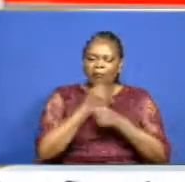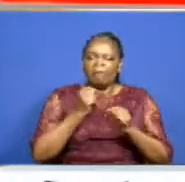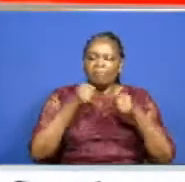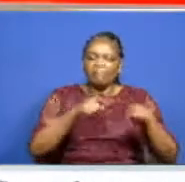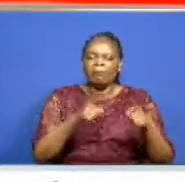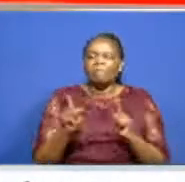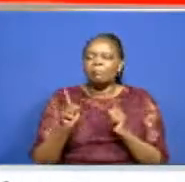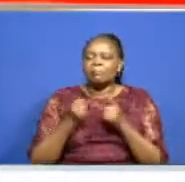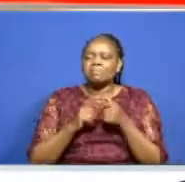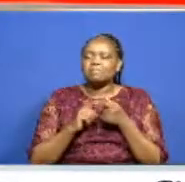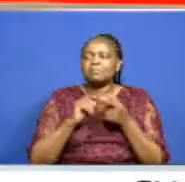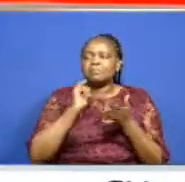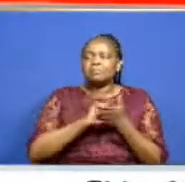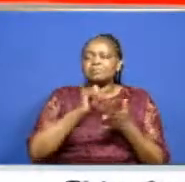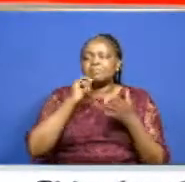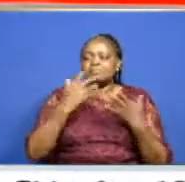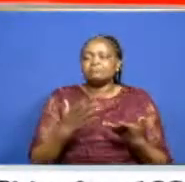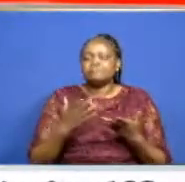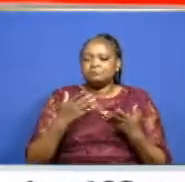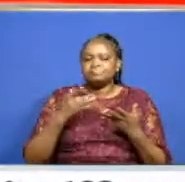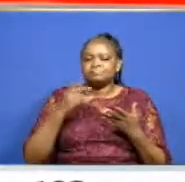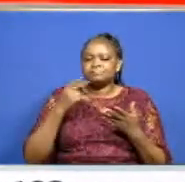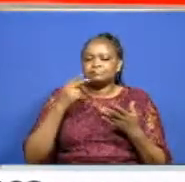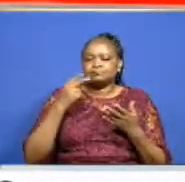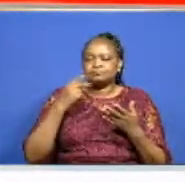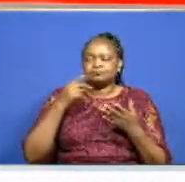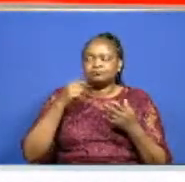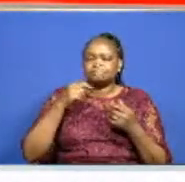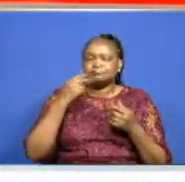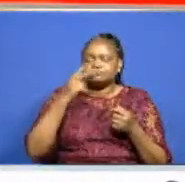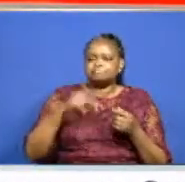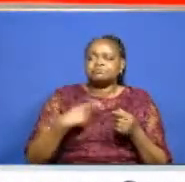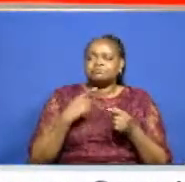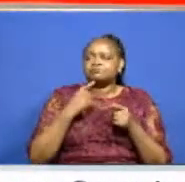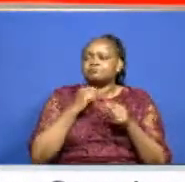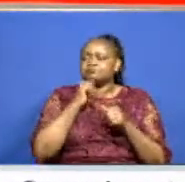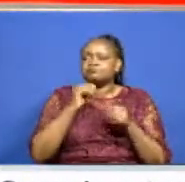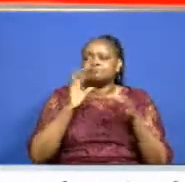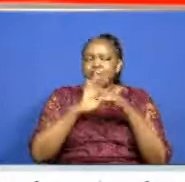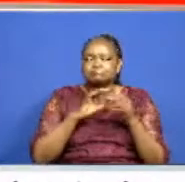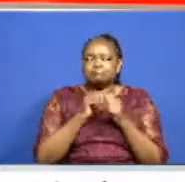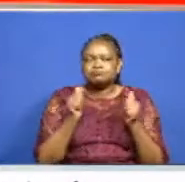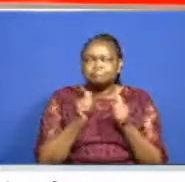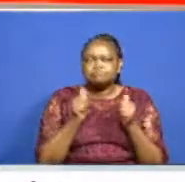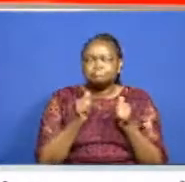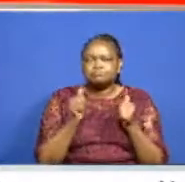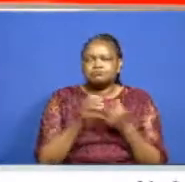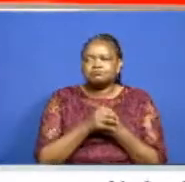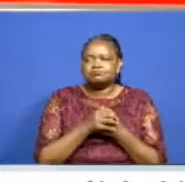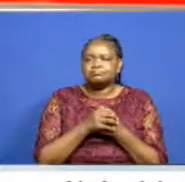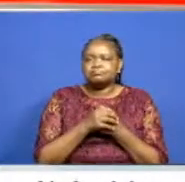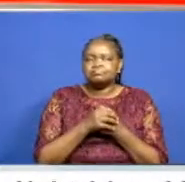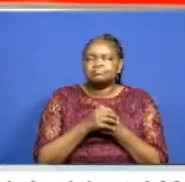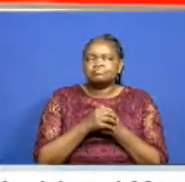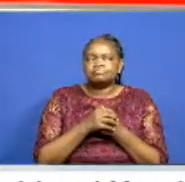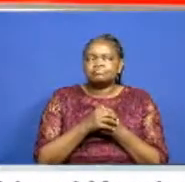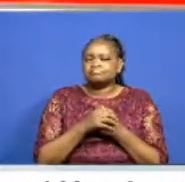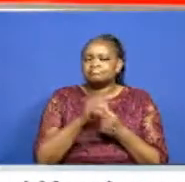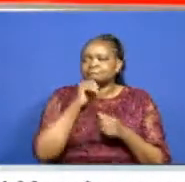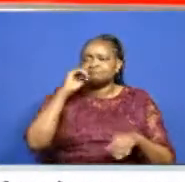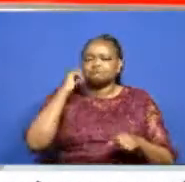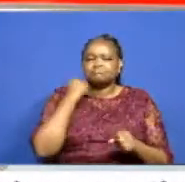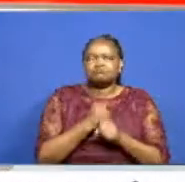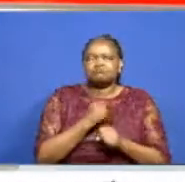ourselves not properly coordinated in the online platform or the use of mass media. It is not properly